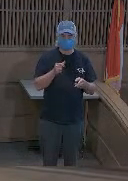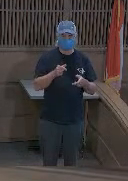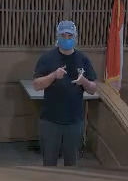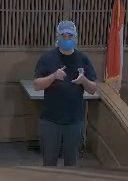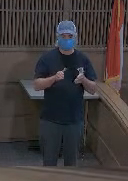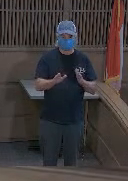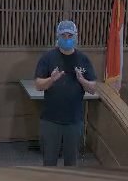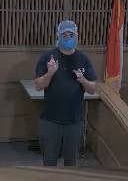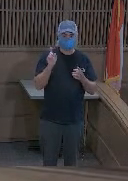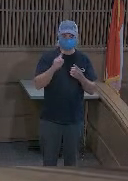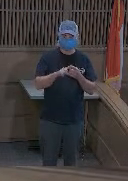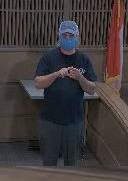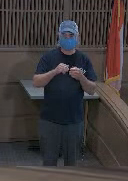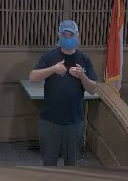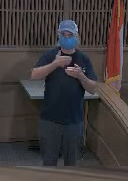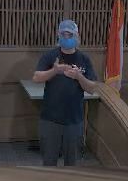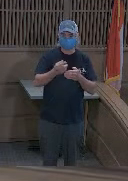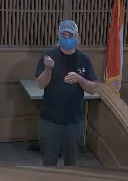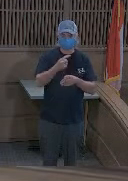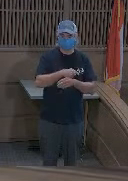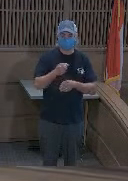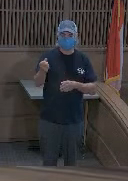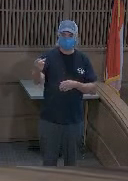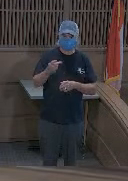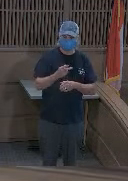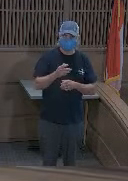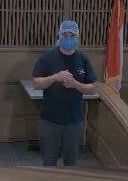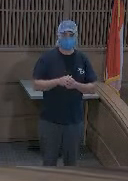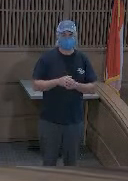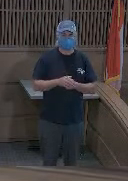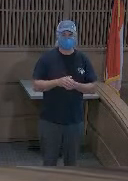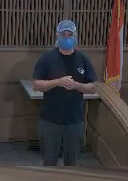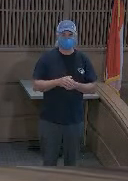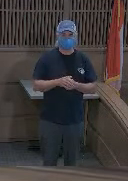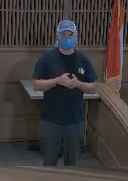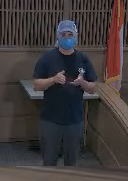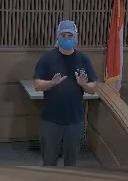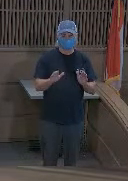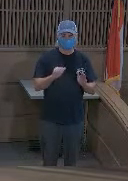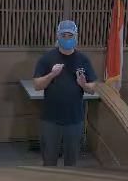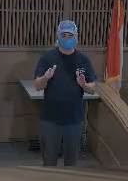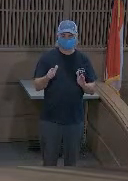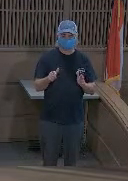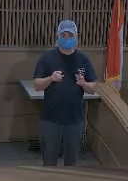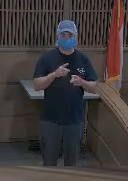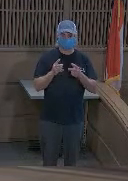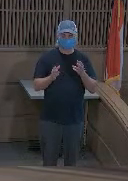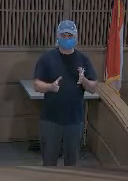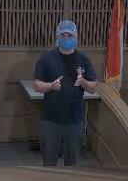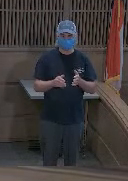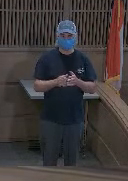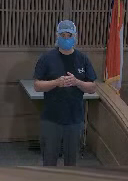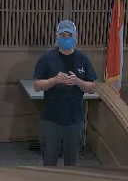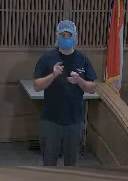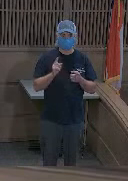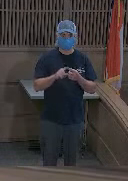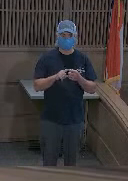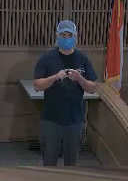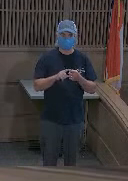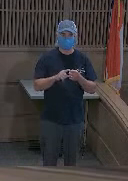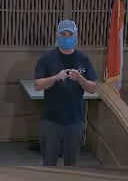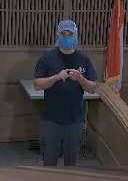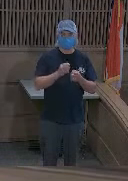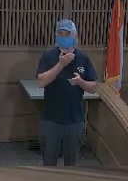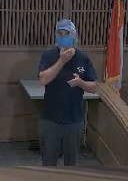until the next day. We're also requiring all our visitors and staff and employees to double mask. That's wearing a cloth